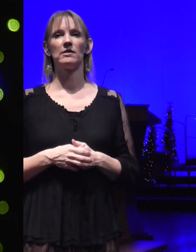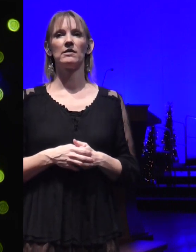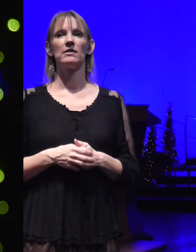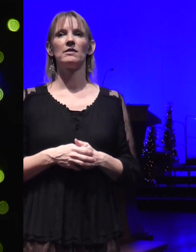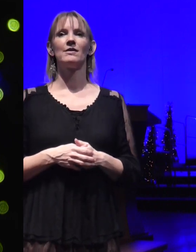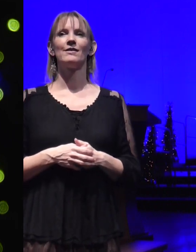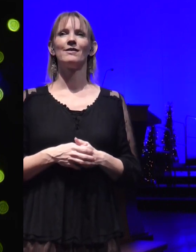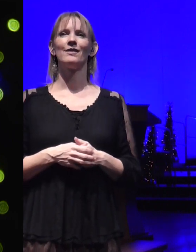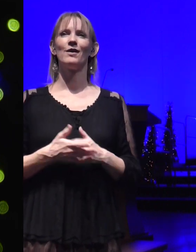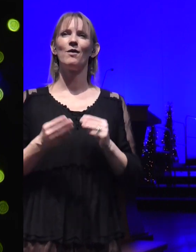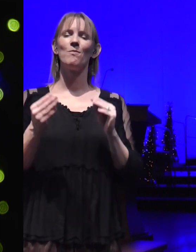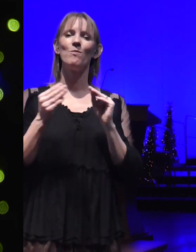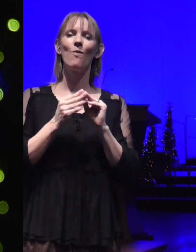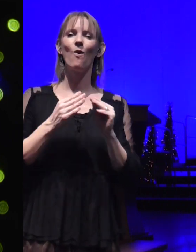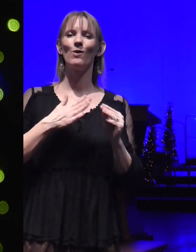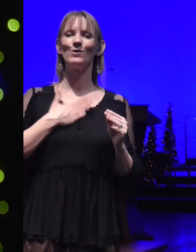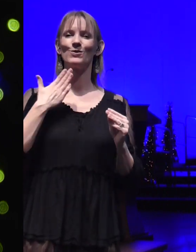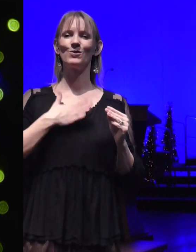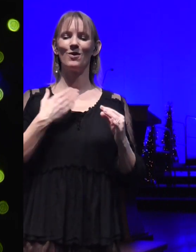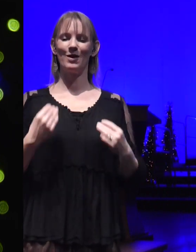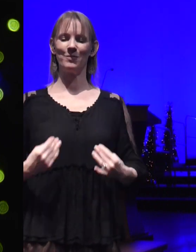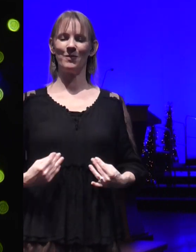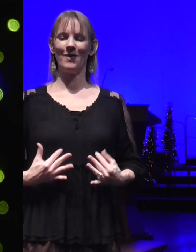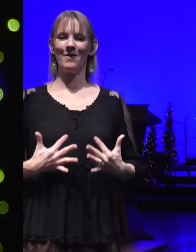And a deeper joy begins to bubble up.